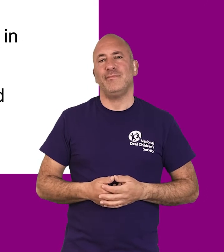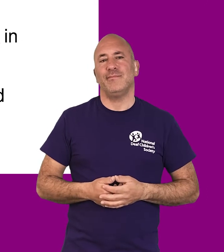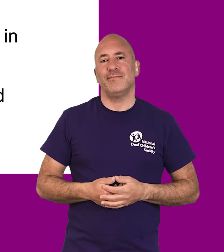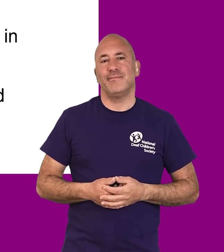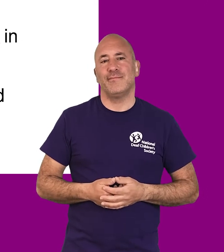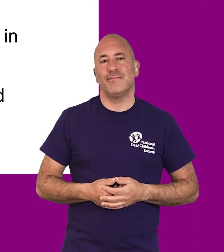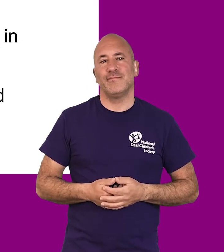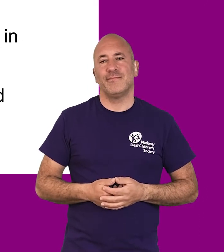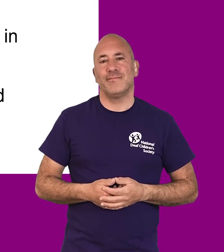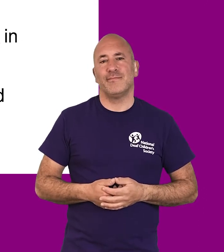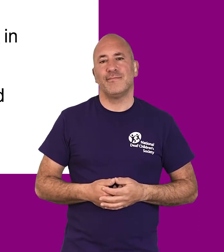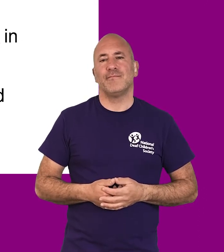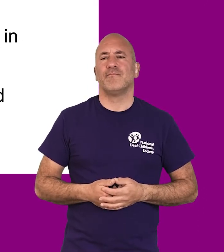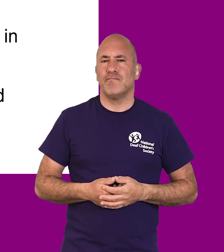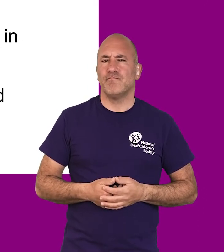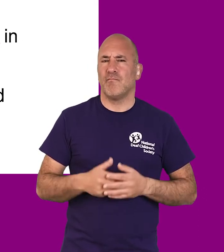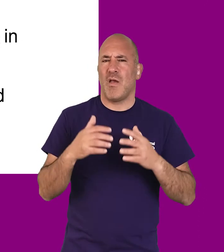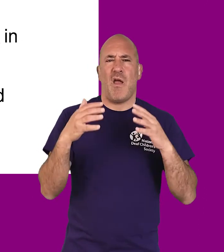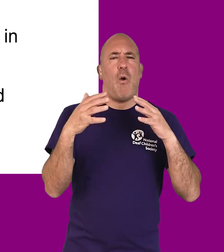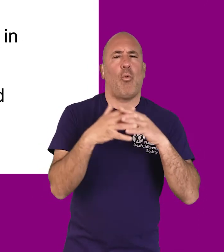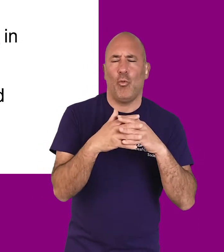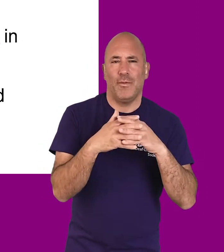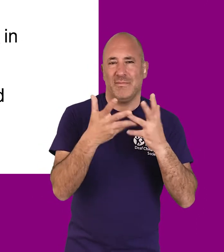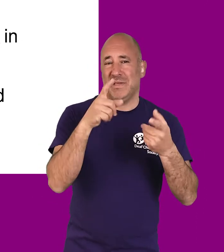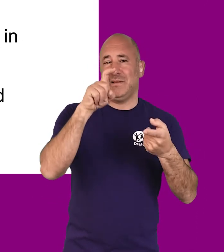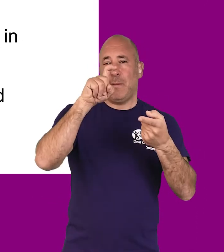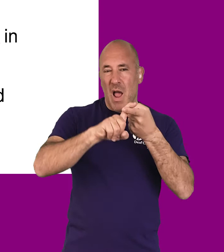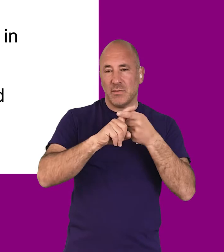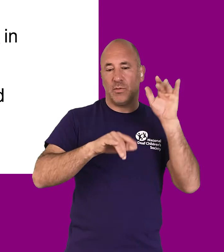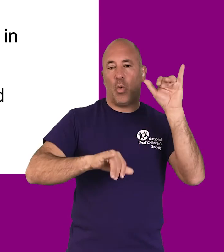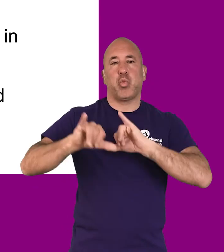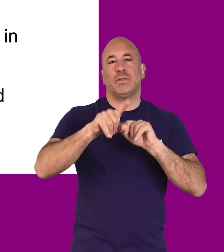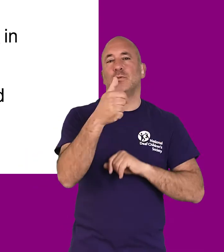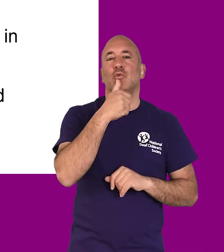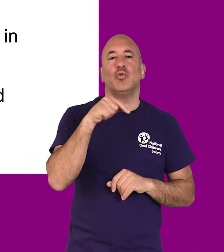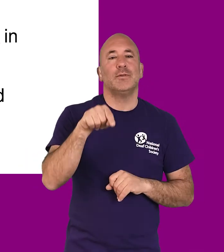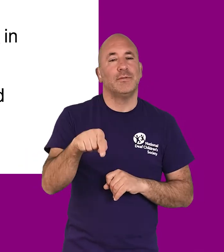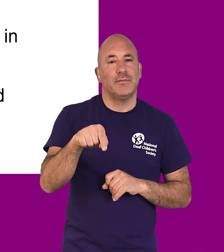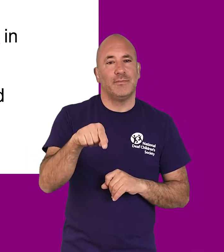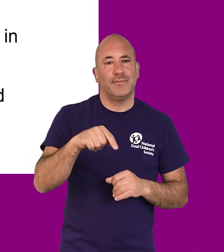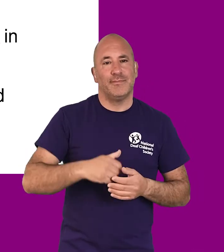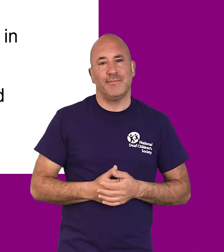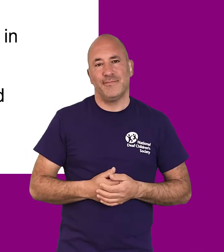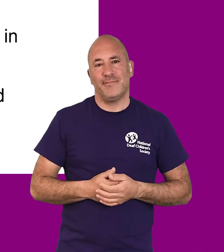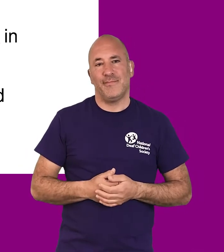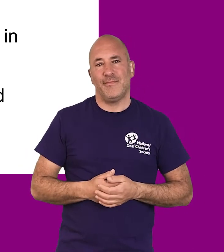recording is accessible. How you do that might depend on the platform you are using.